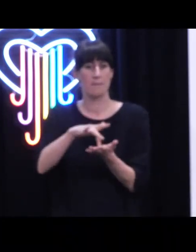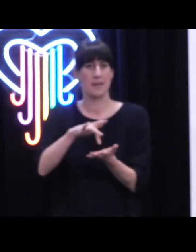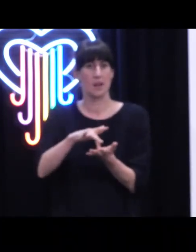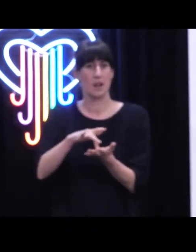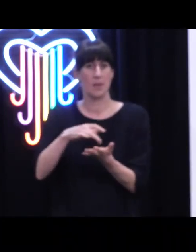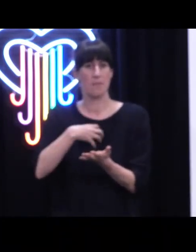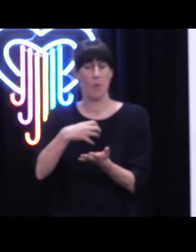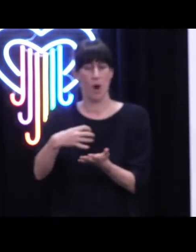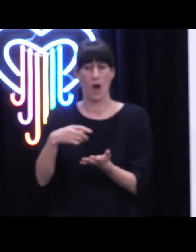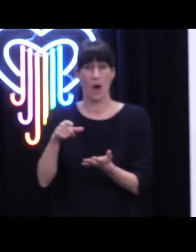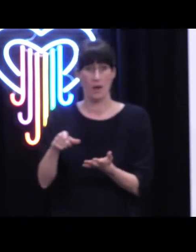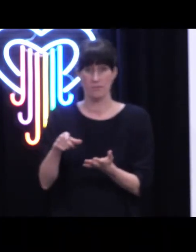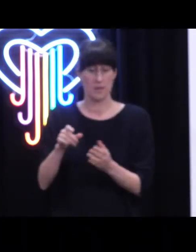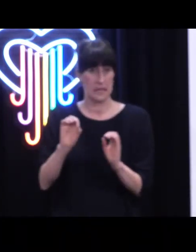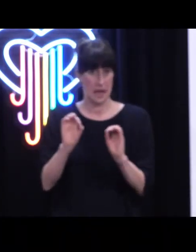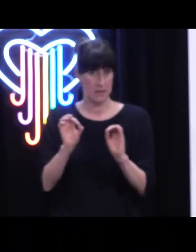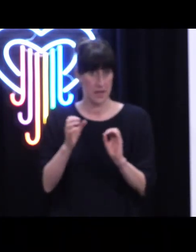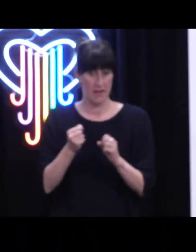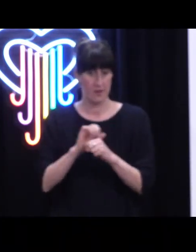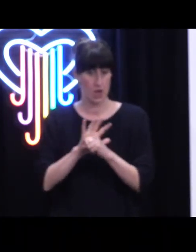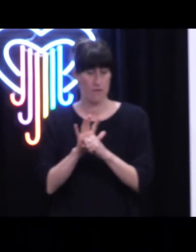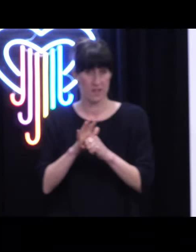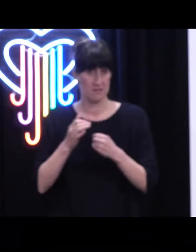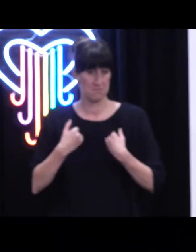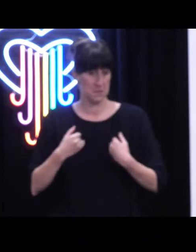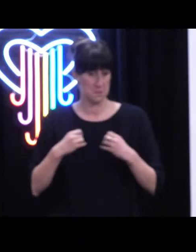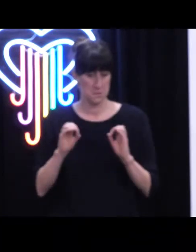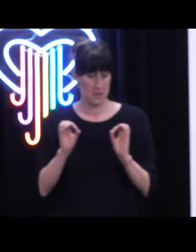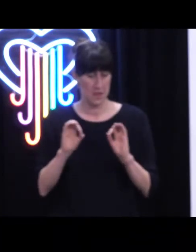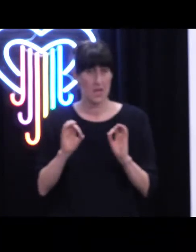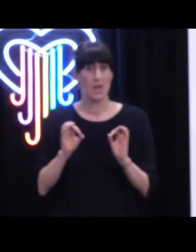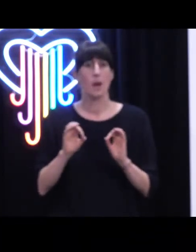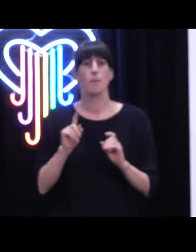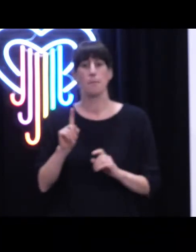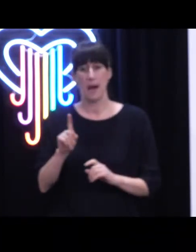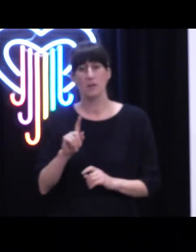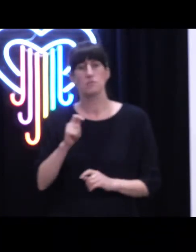was swabbed as part of the wider testing now underway at Middlemore.